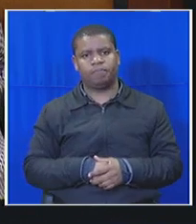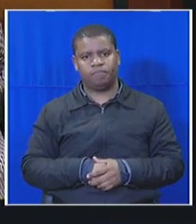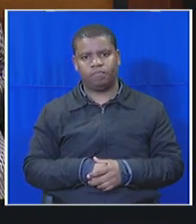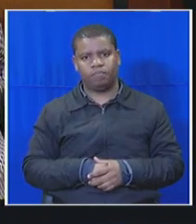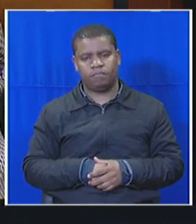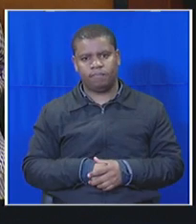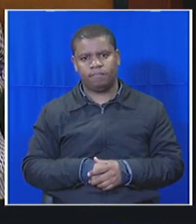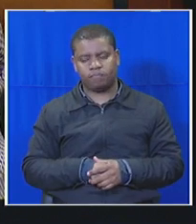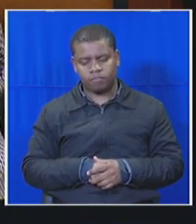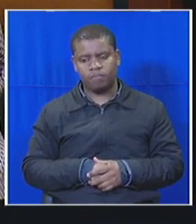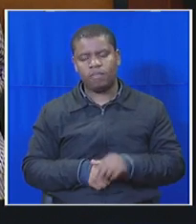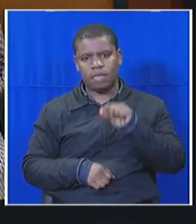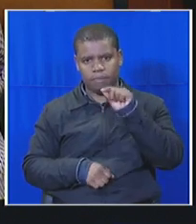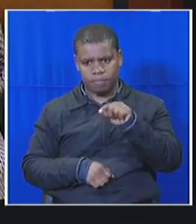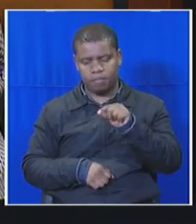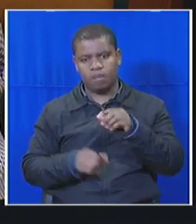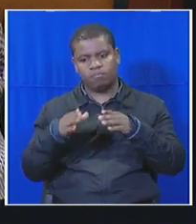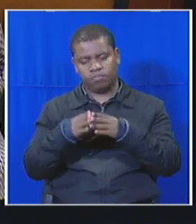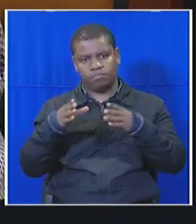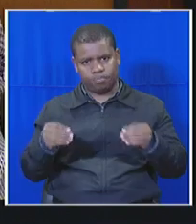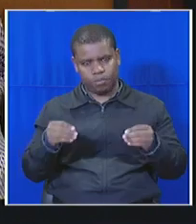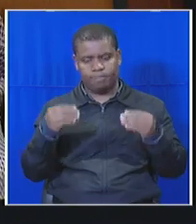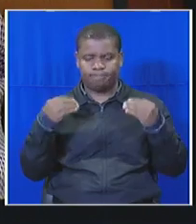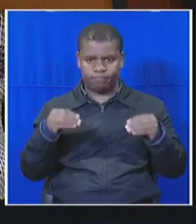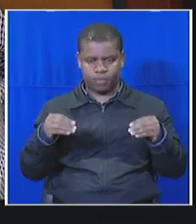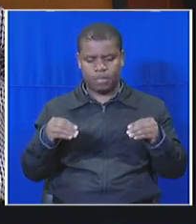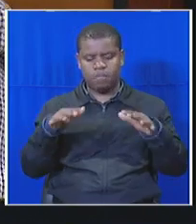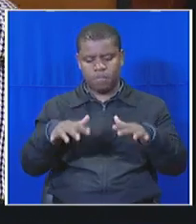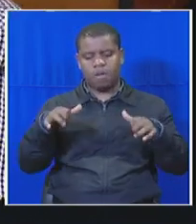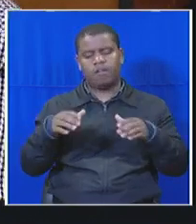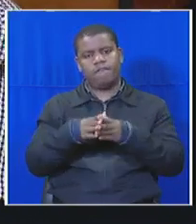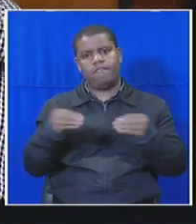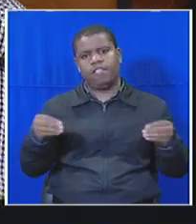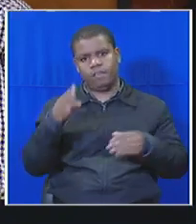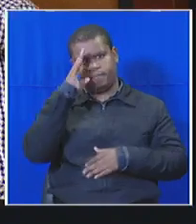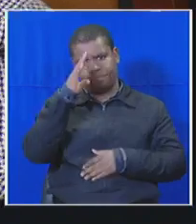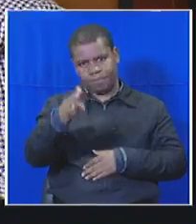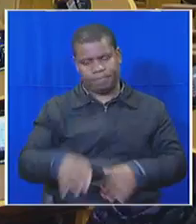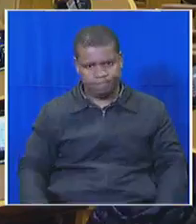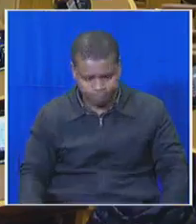That, honorable members, concludes the business of the day and the House is adjourned.